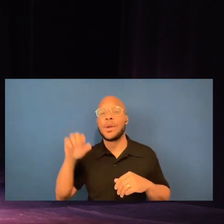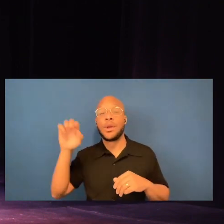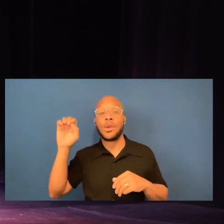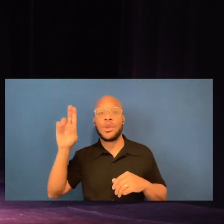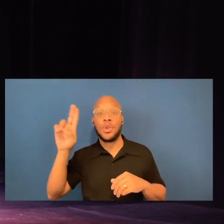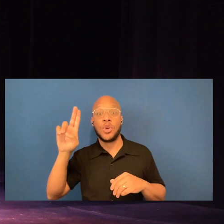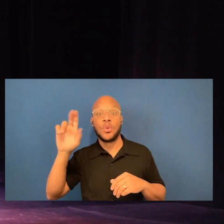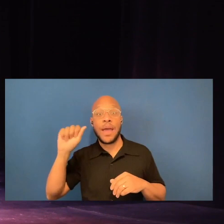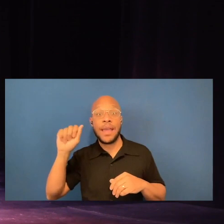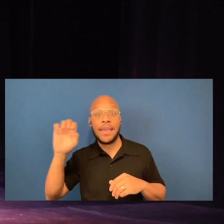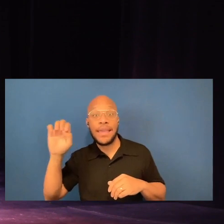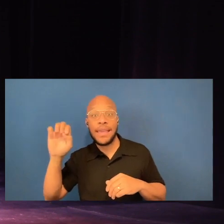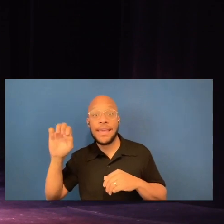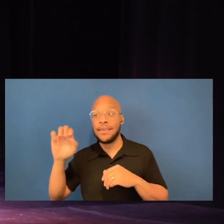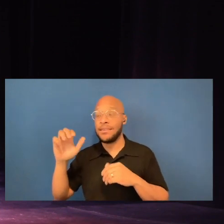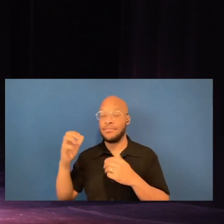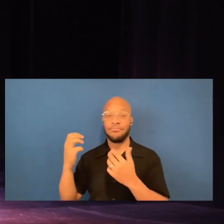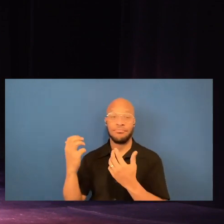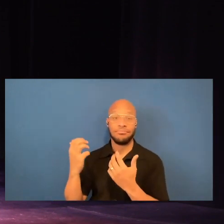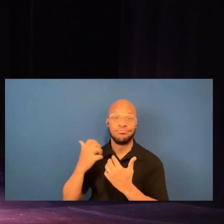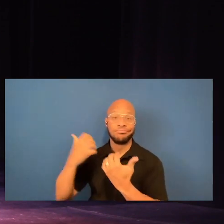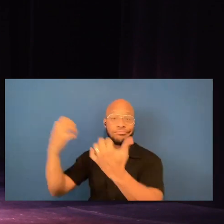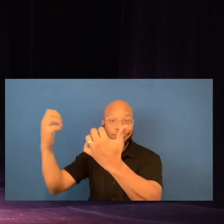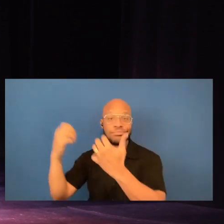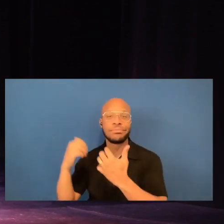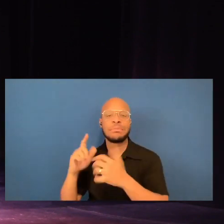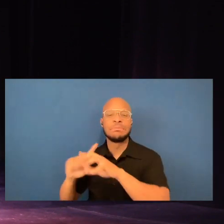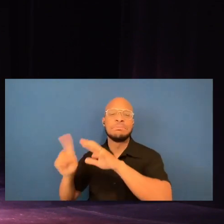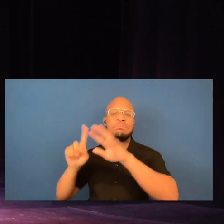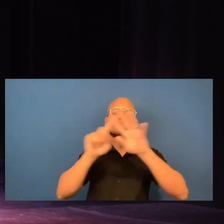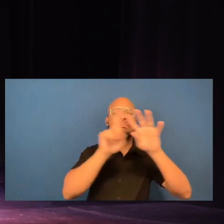girl. Let's welcome Kaneza Schaal.